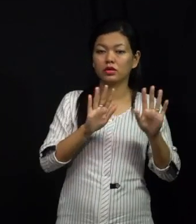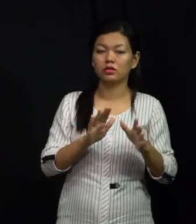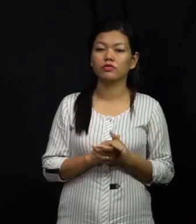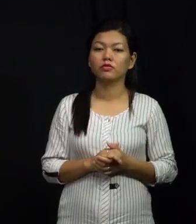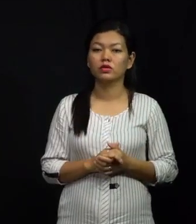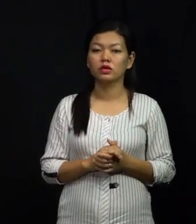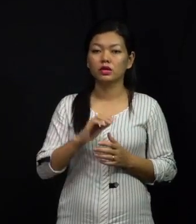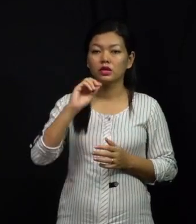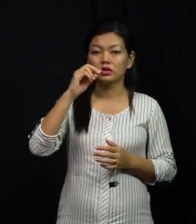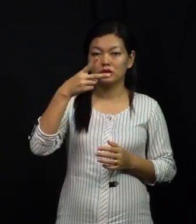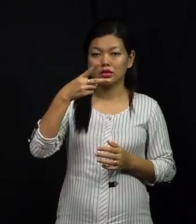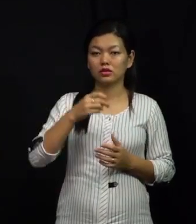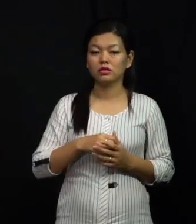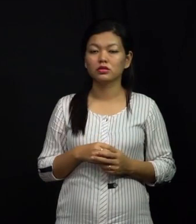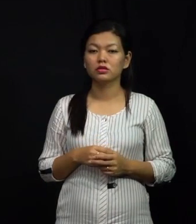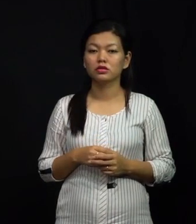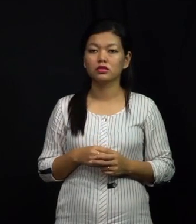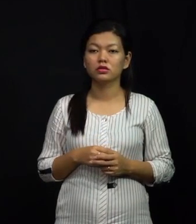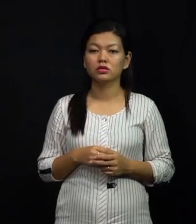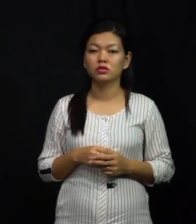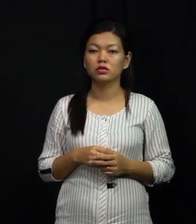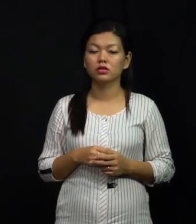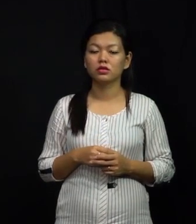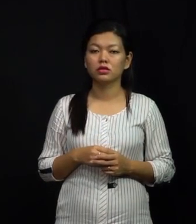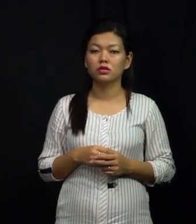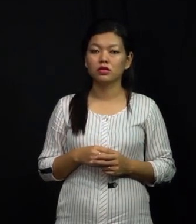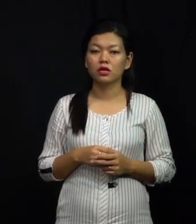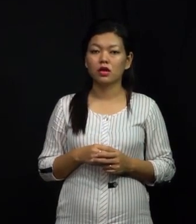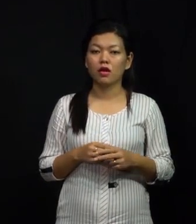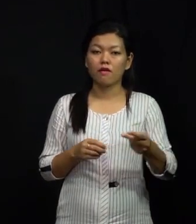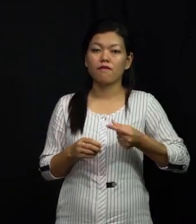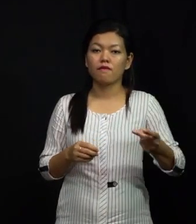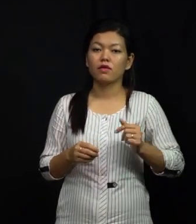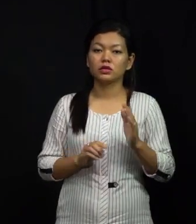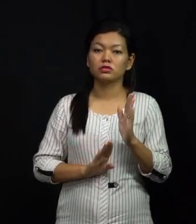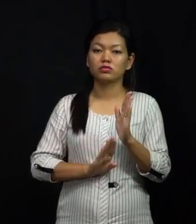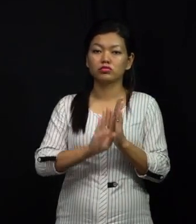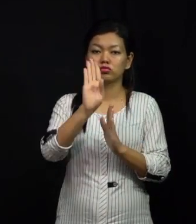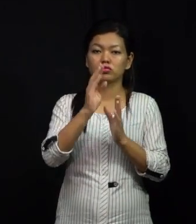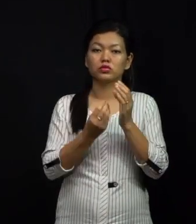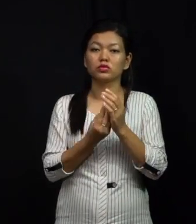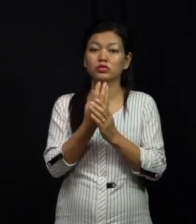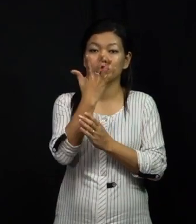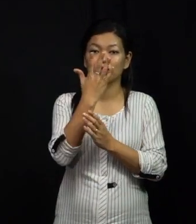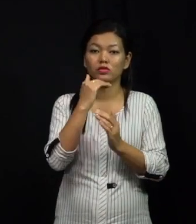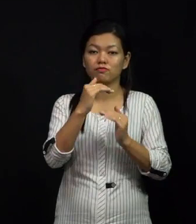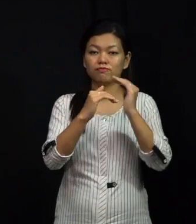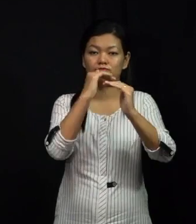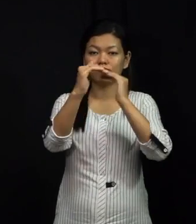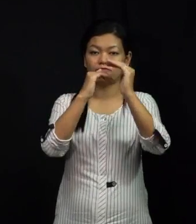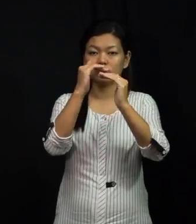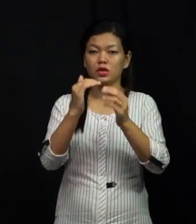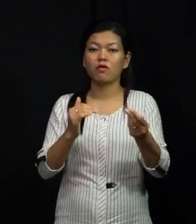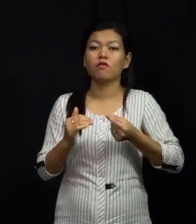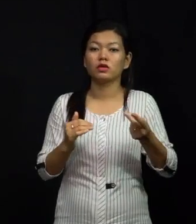of infancy stage is that rapid growth and development occurs. Okay, so we must understand that. I'll come